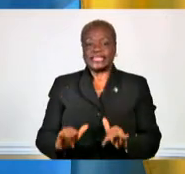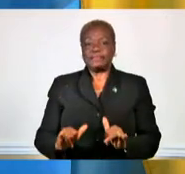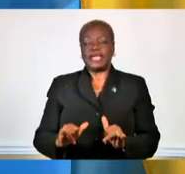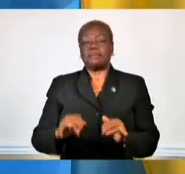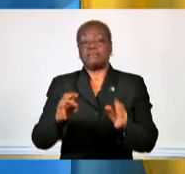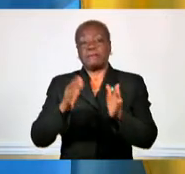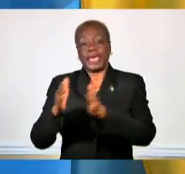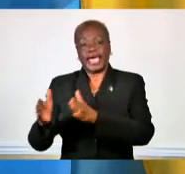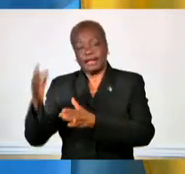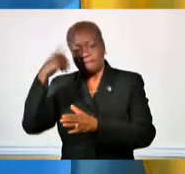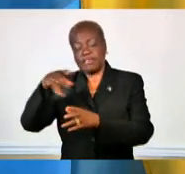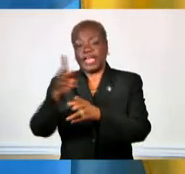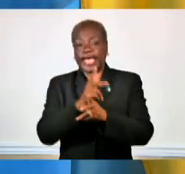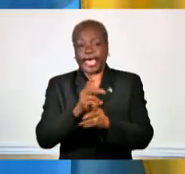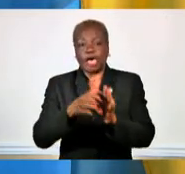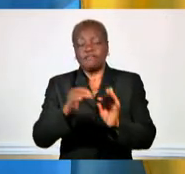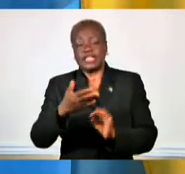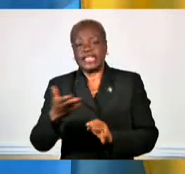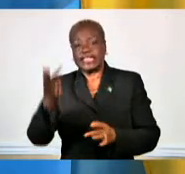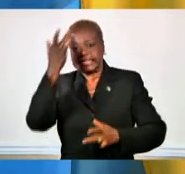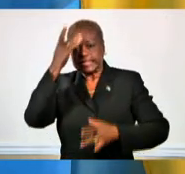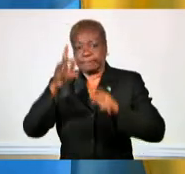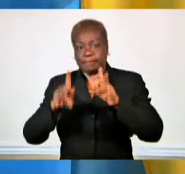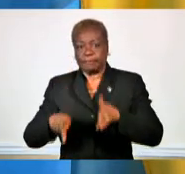the care of such patients.